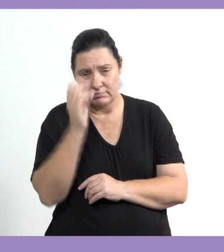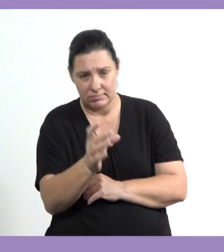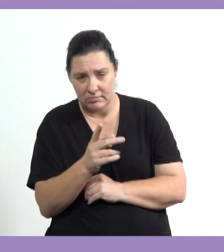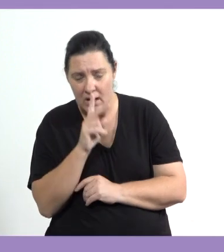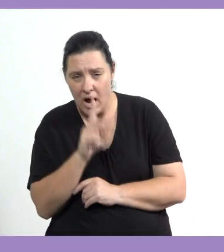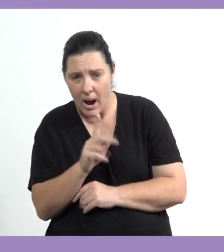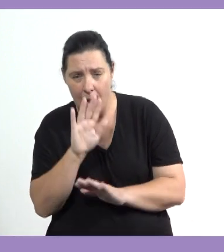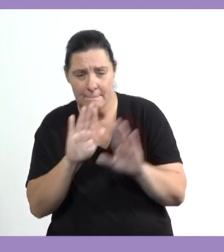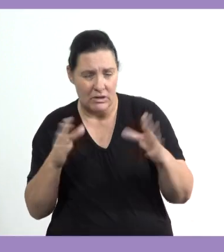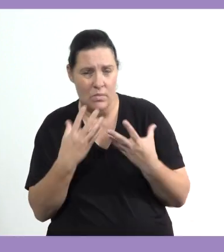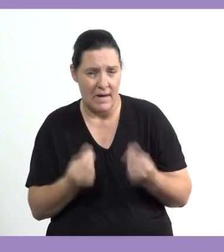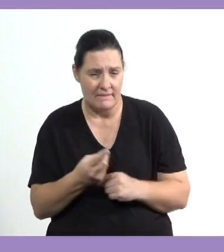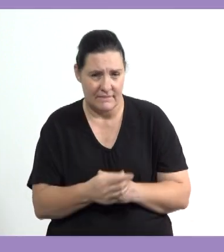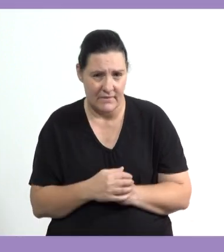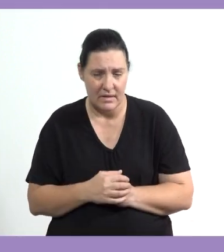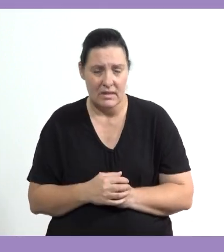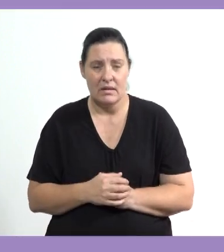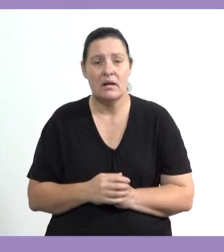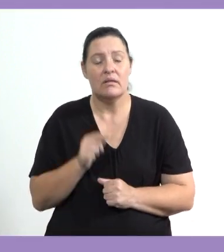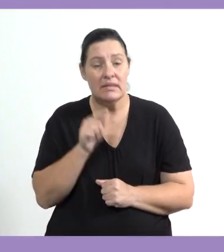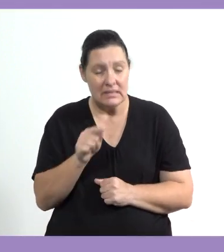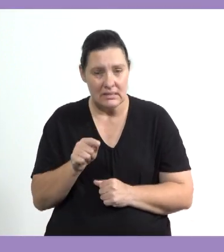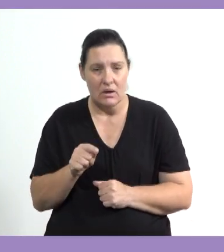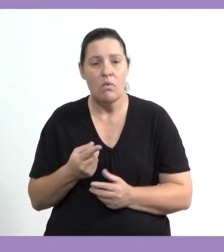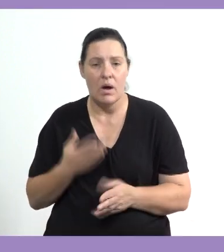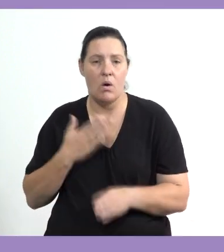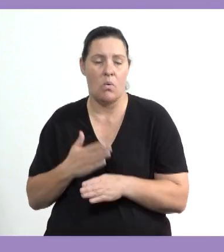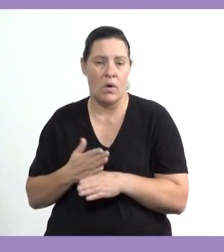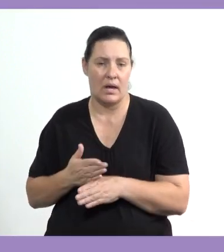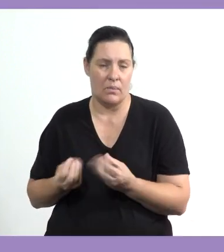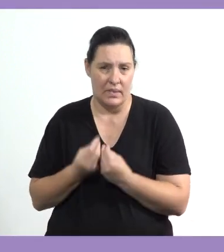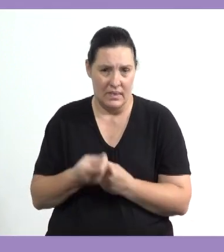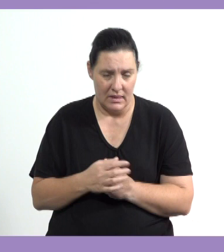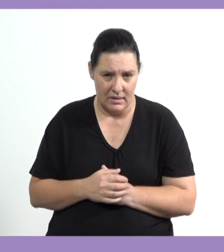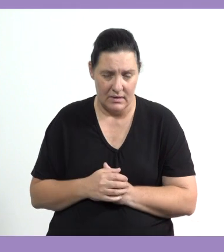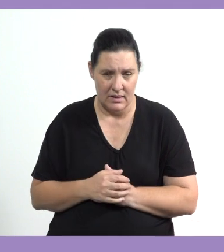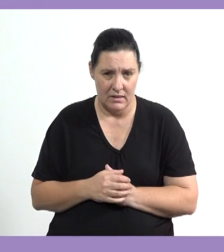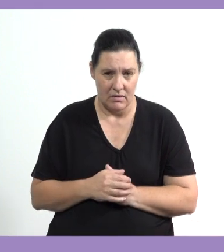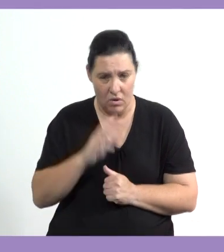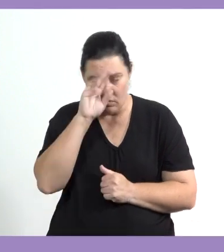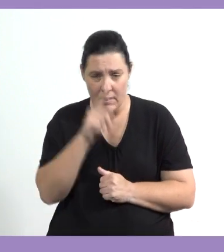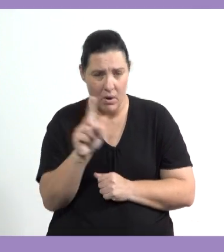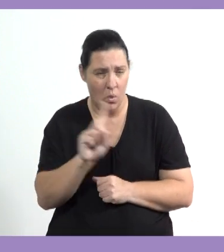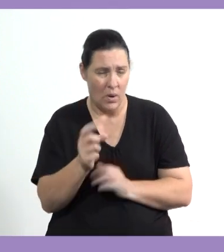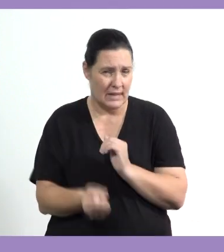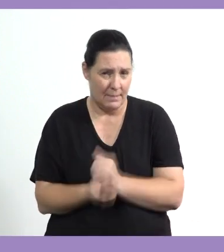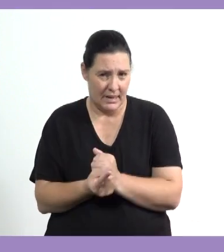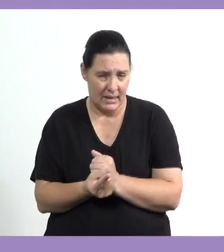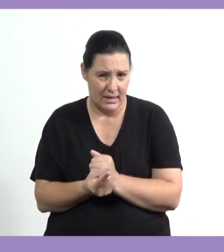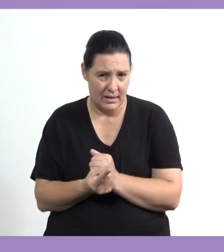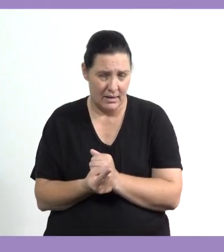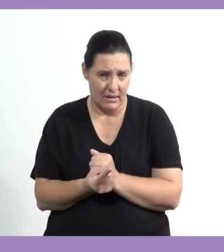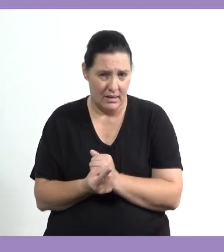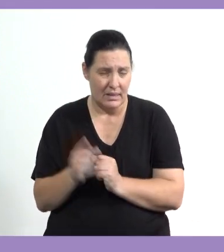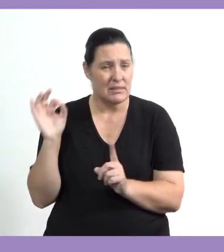notice about this pattern that I have here on the side and this one that we are working with now? Do you remember what was going on